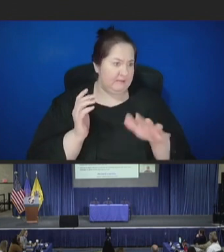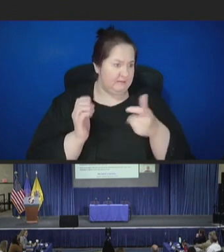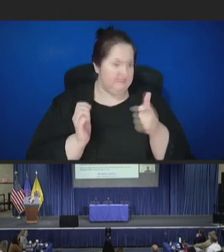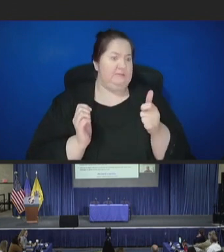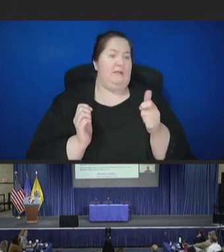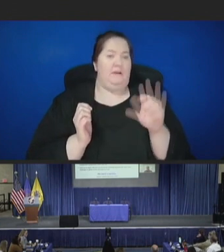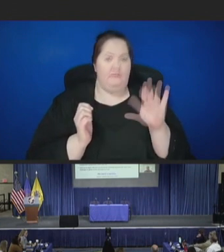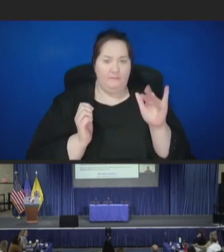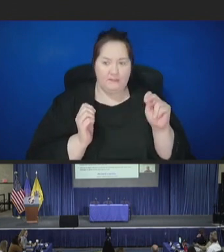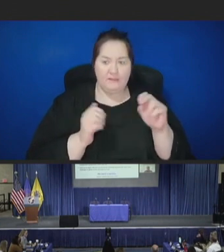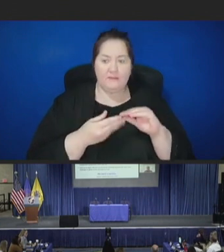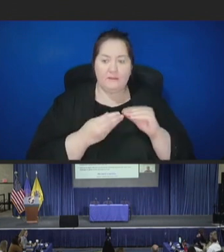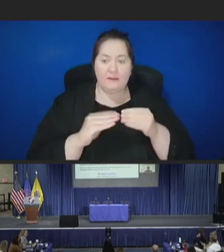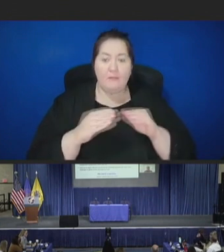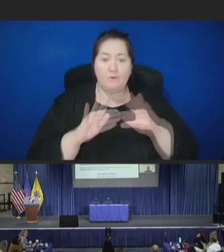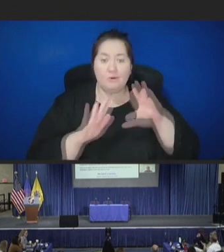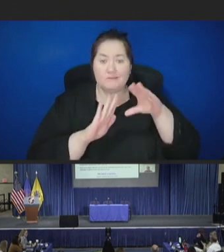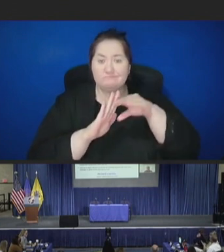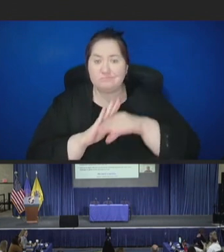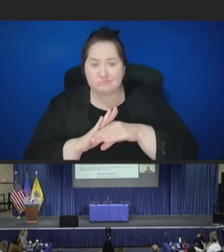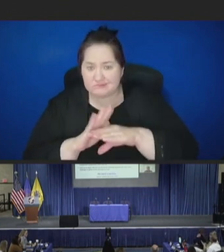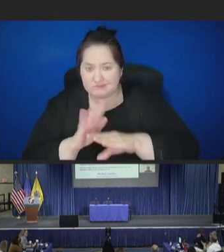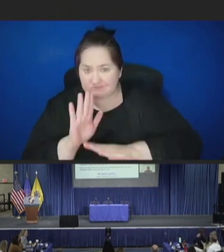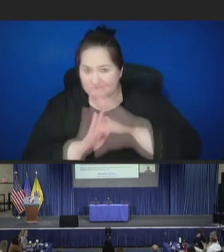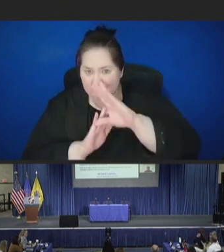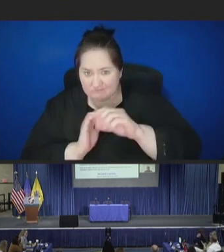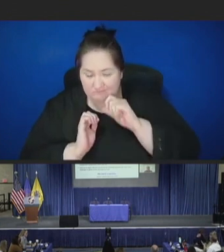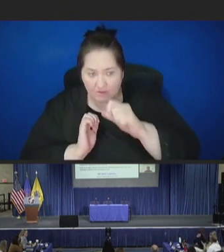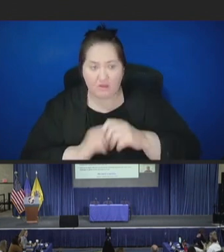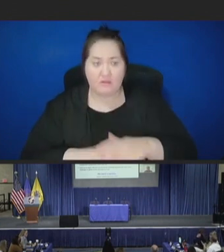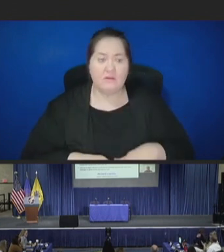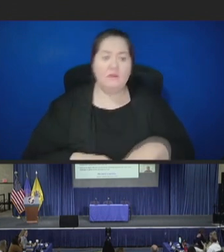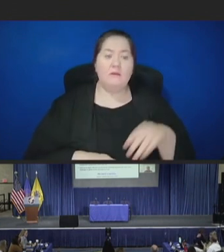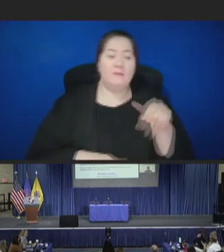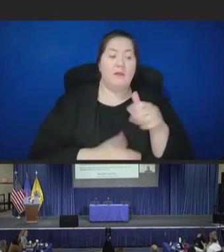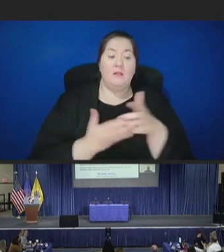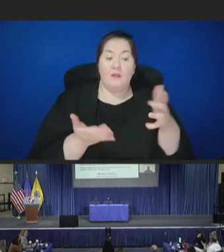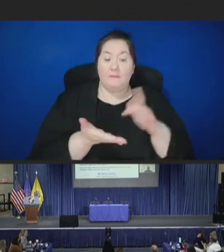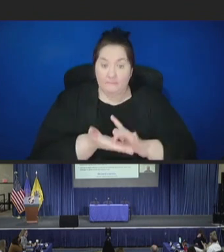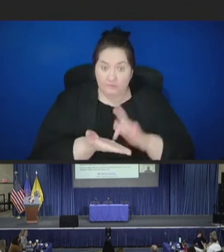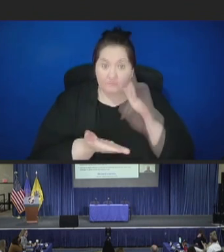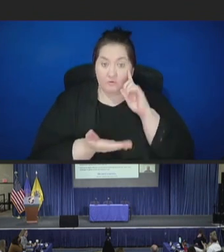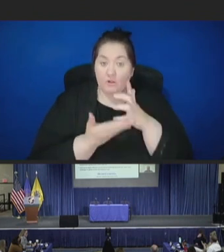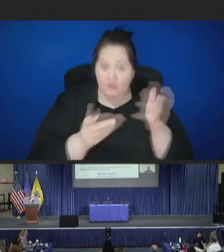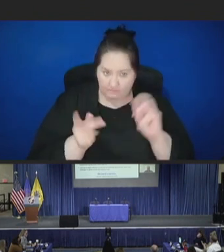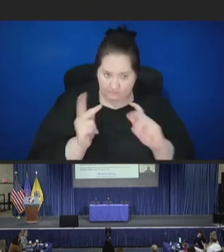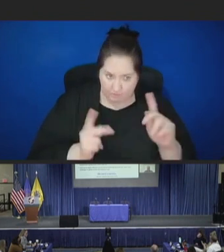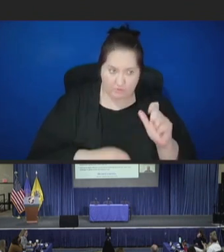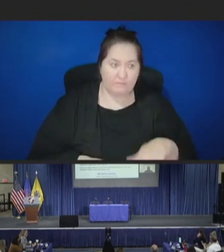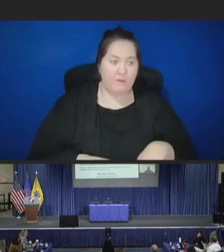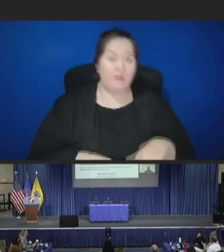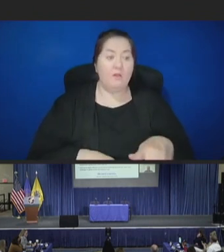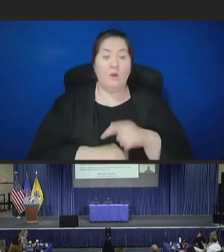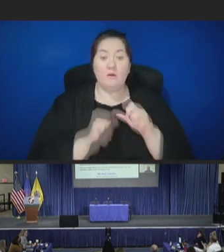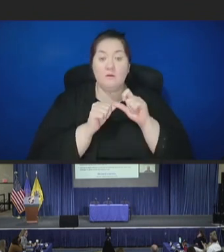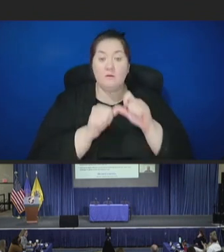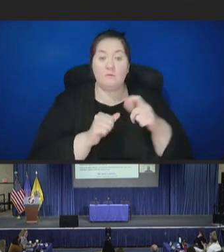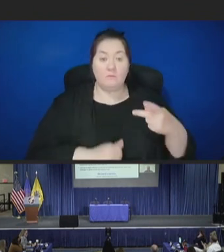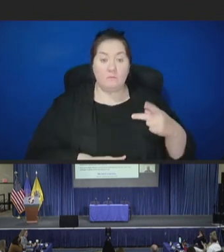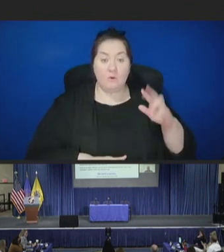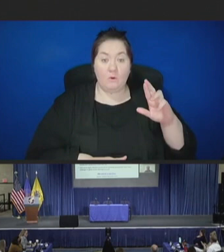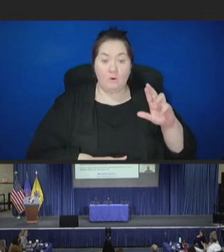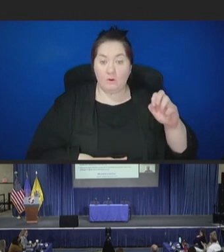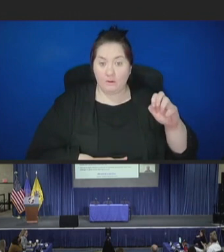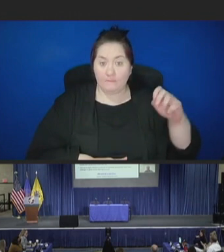is going down rather than going up. It's paying for a lot of drugs for a lot of people. And long-acting PrEP can, as we've learned, can